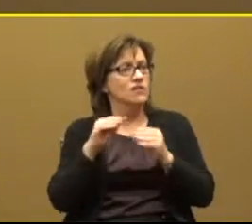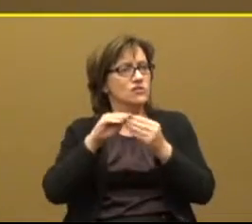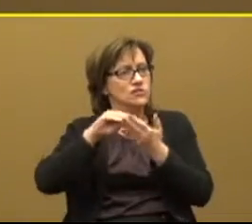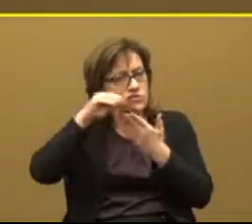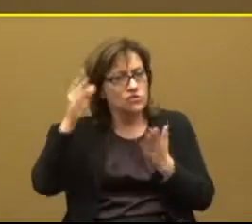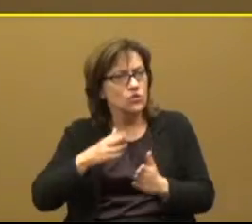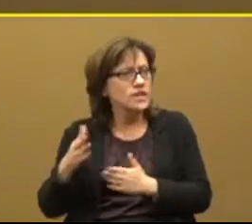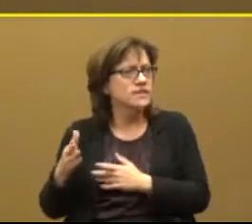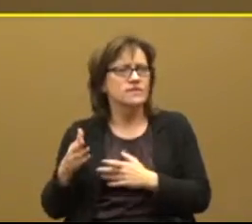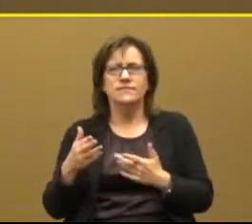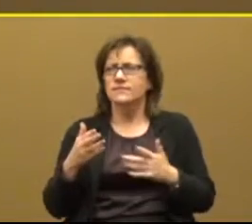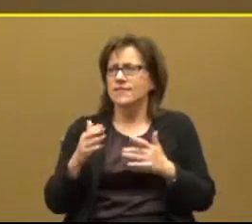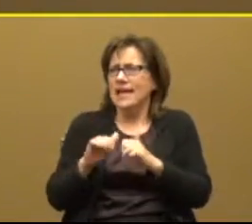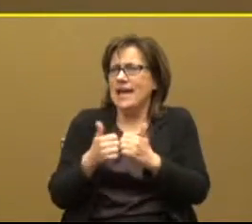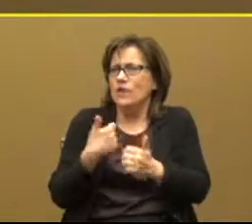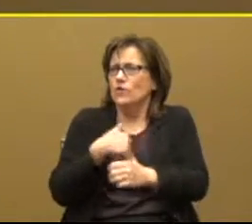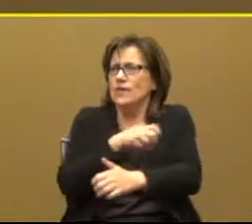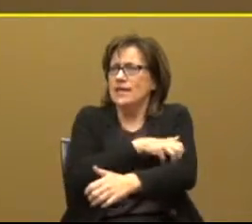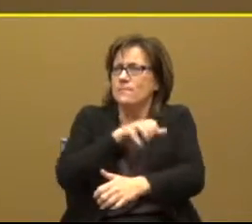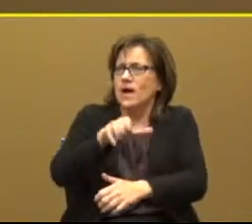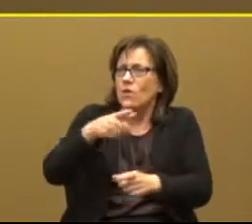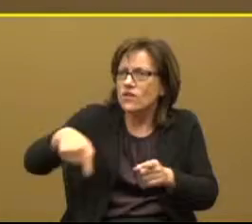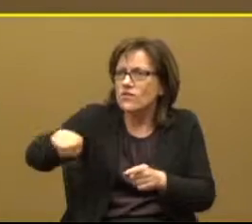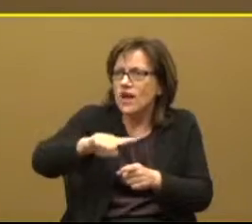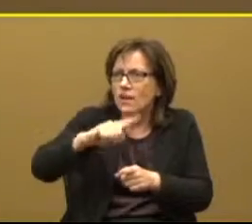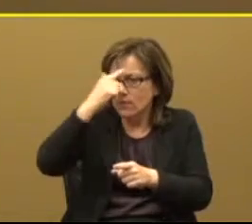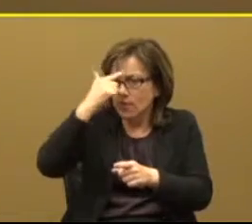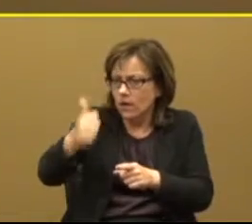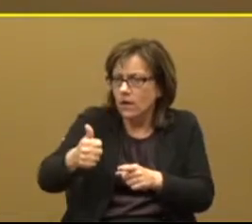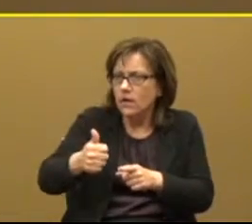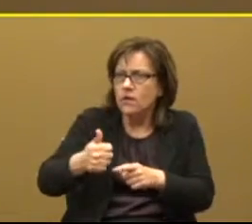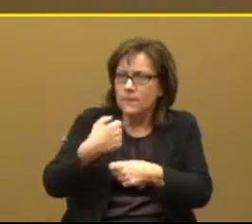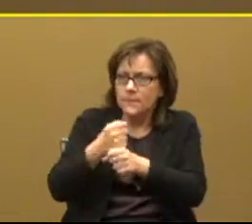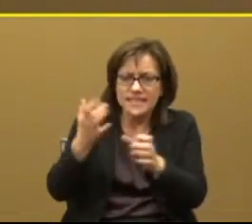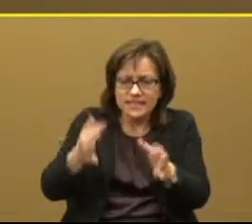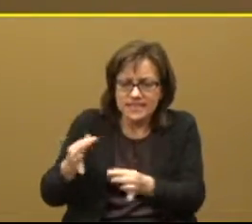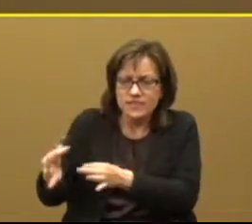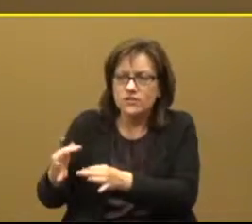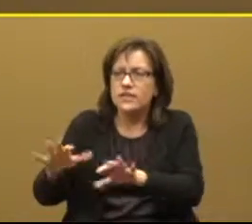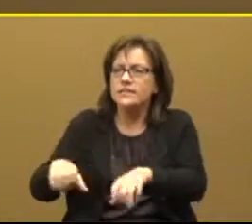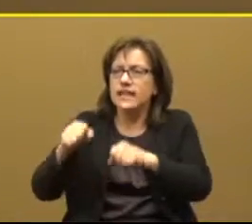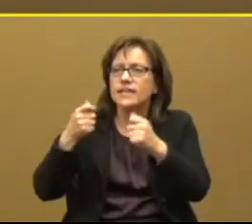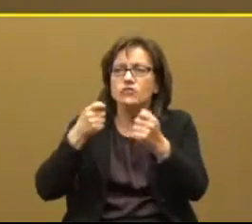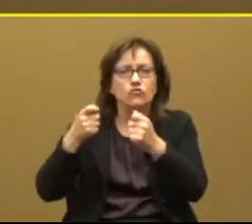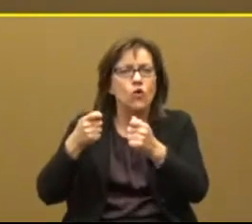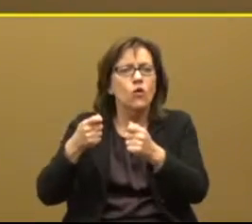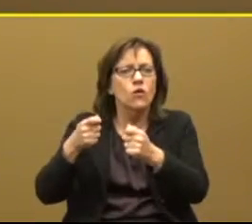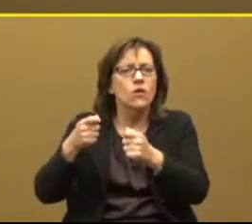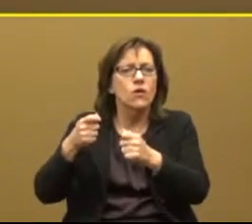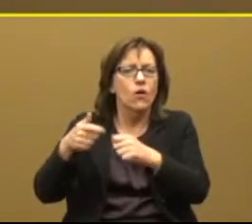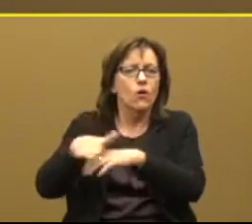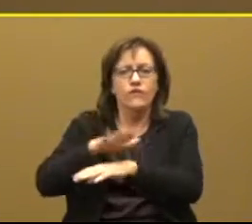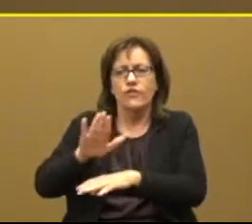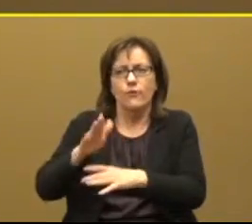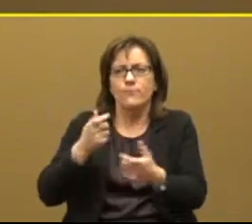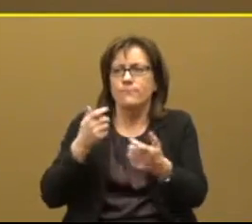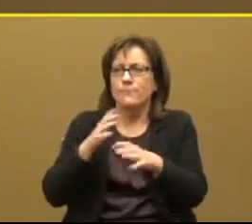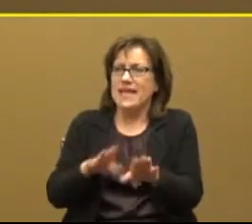we empower students to make decisions in the classroom and to take control over their behavior? But it looks